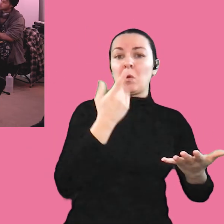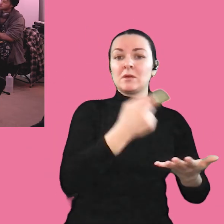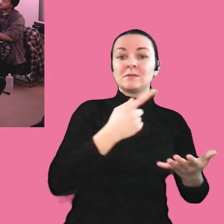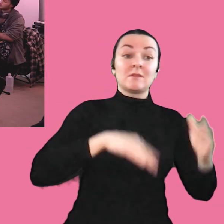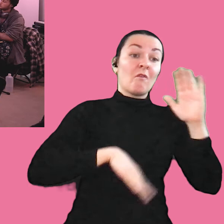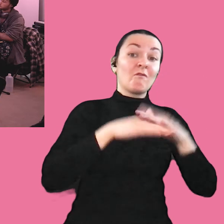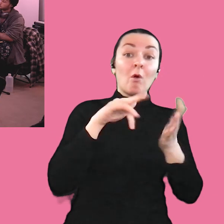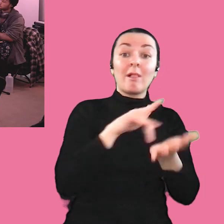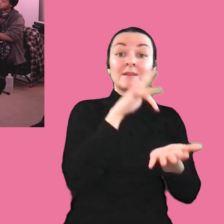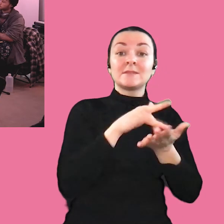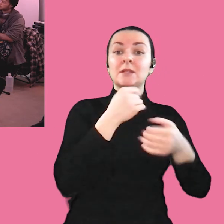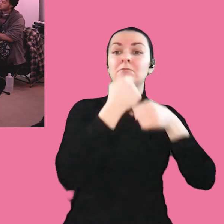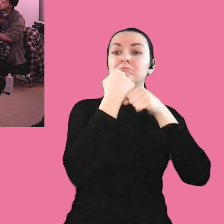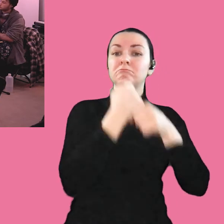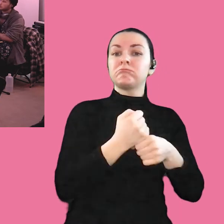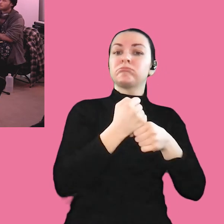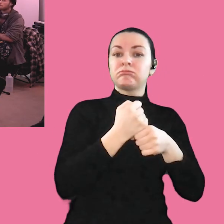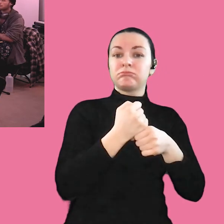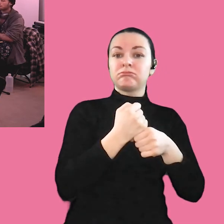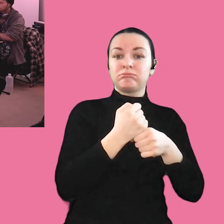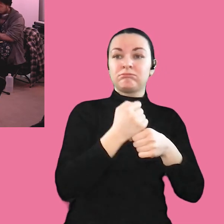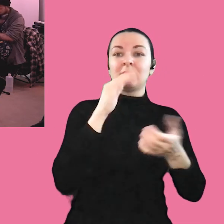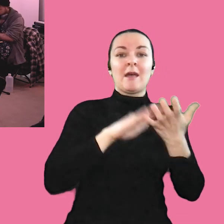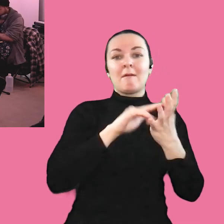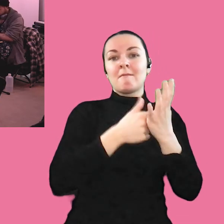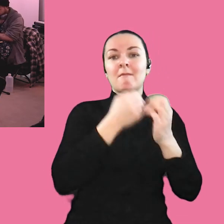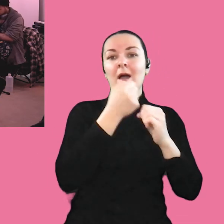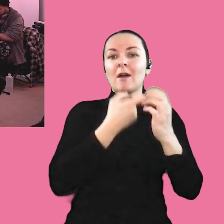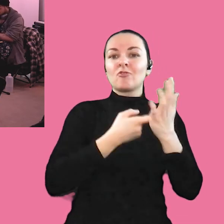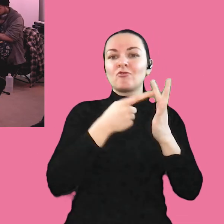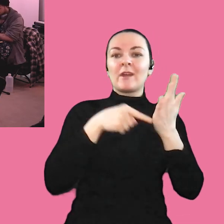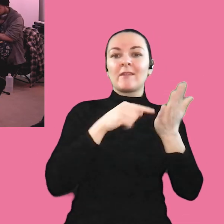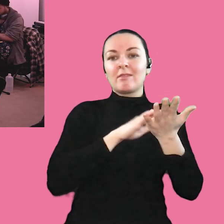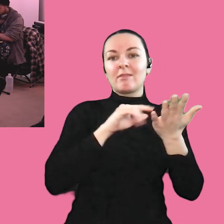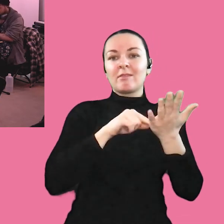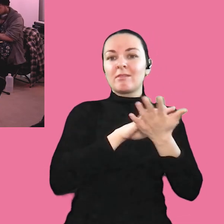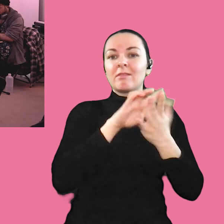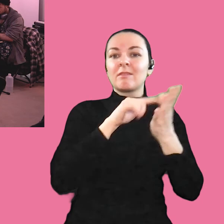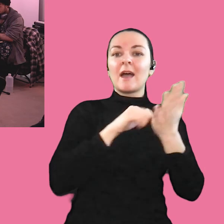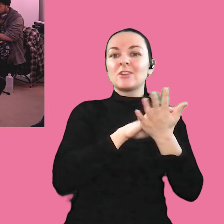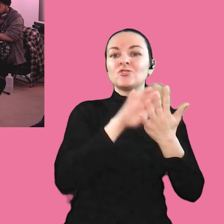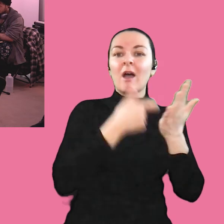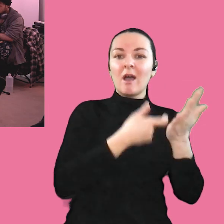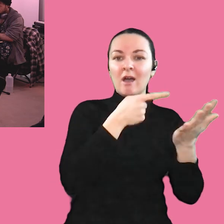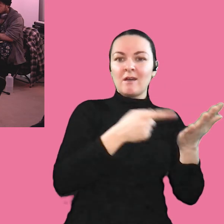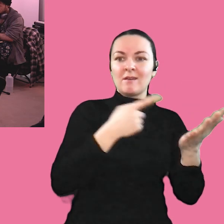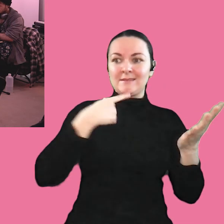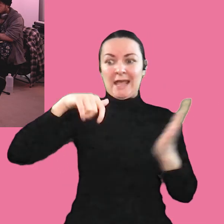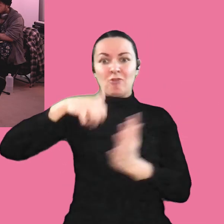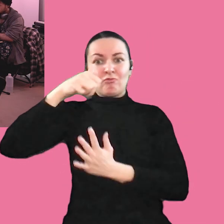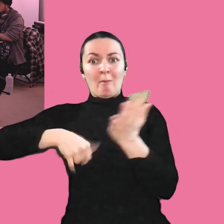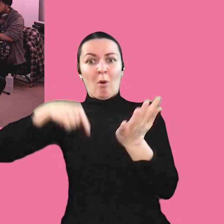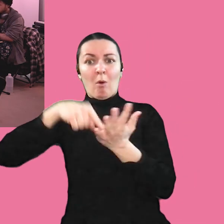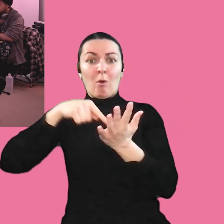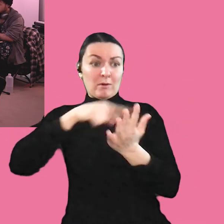united, felt that they were standing out to Margaret Thatcher, and it created a real sense of solidarity. And this is actually cited in the report, and